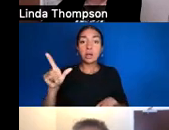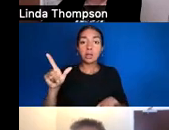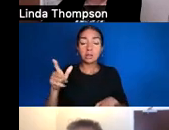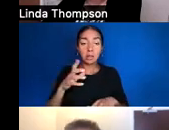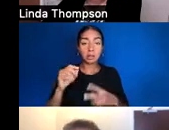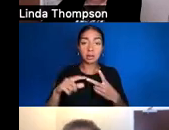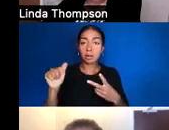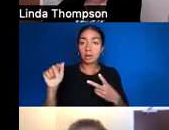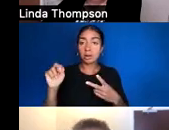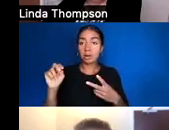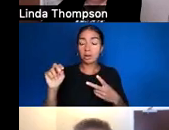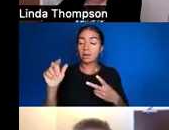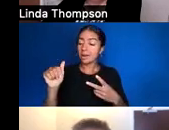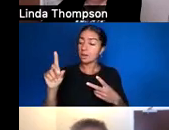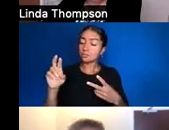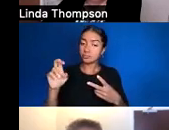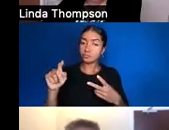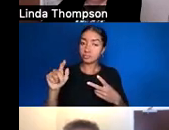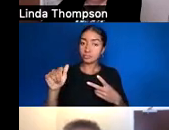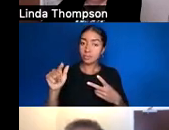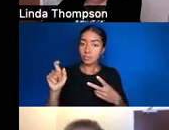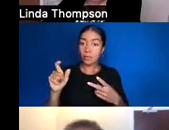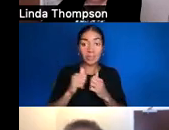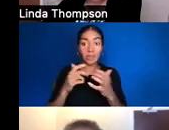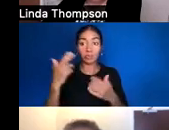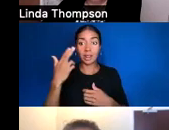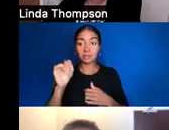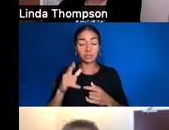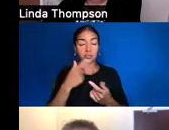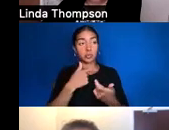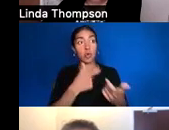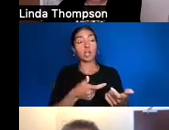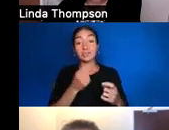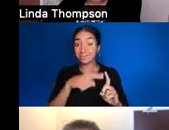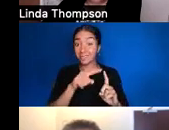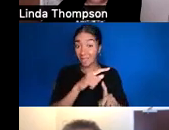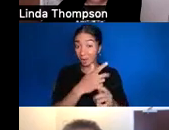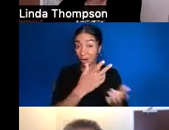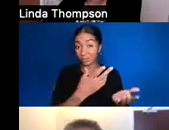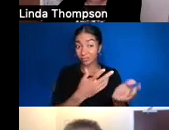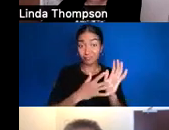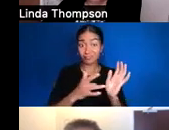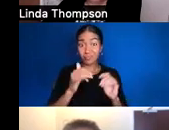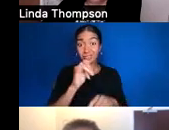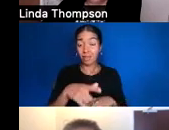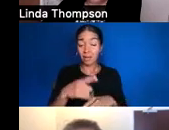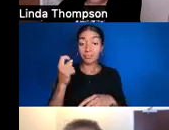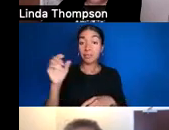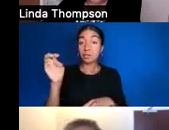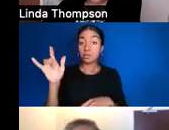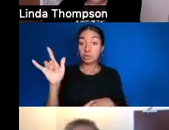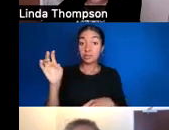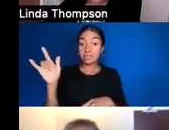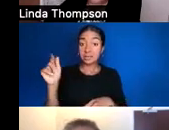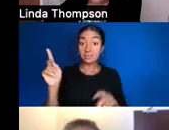body without even knowing it, just by watching the shows. And they're banking on that. There's, social media people, they hire